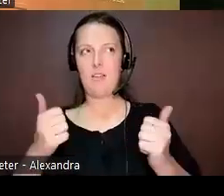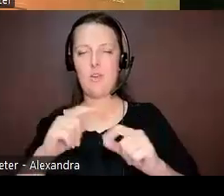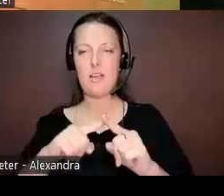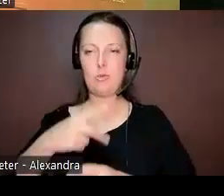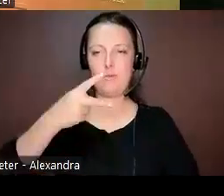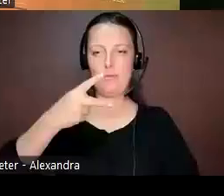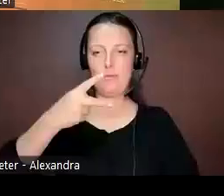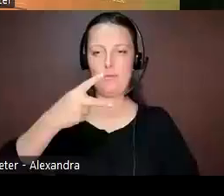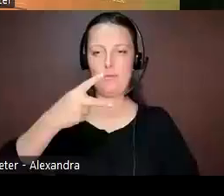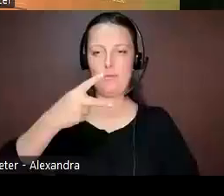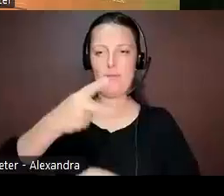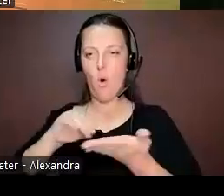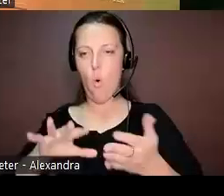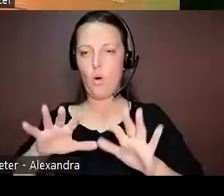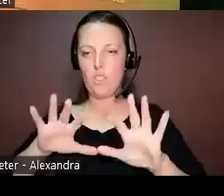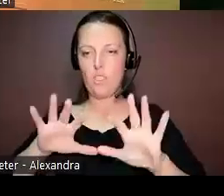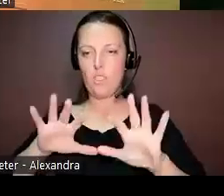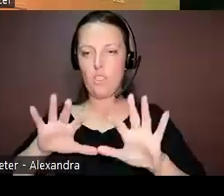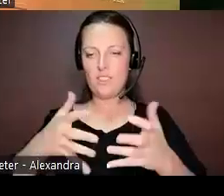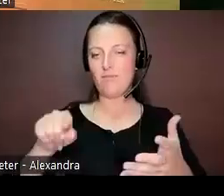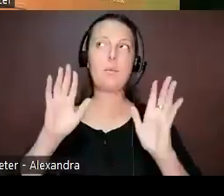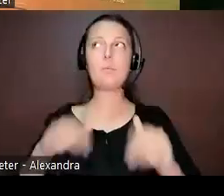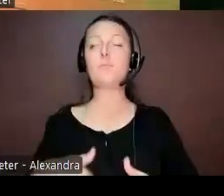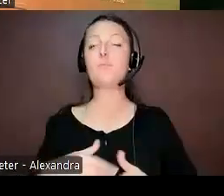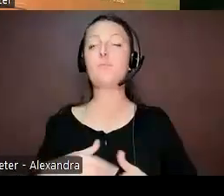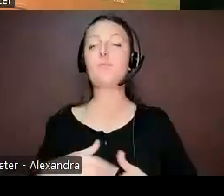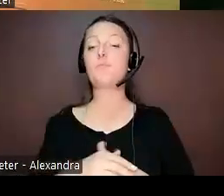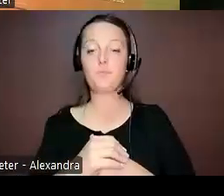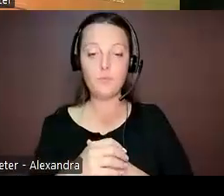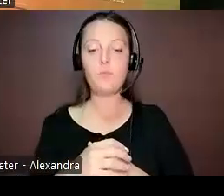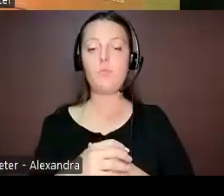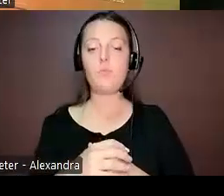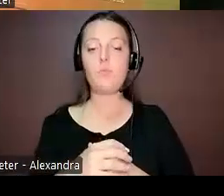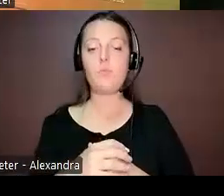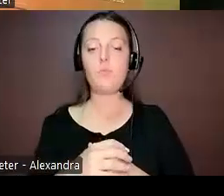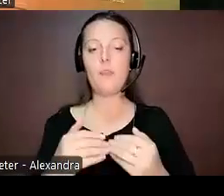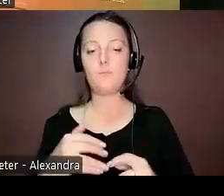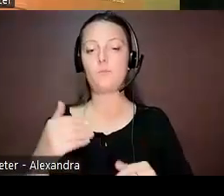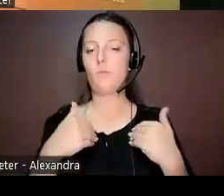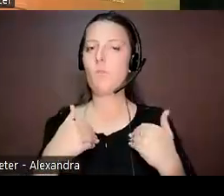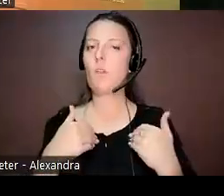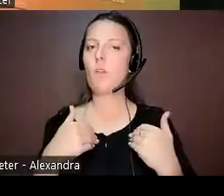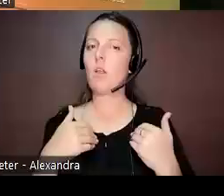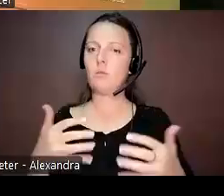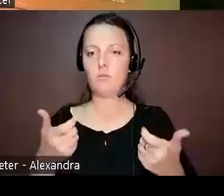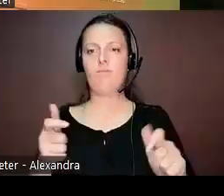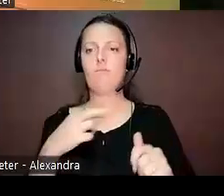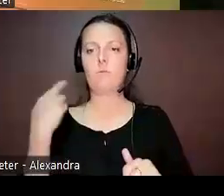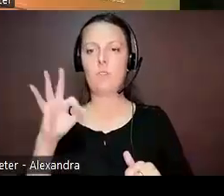a substantial risk factor related to pre-CABG depression, and also some of the, again, confirming some of the